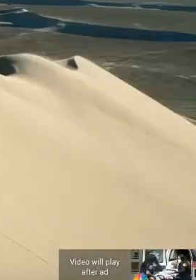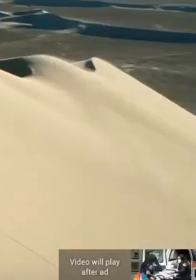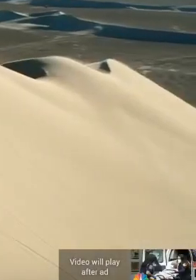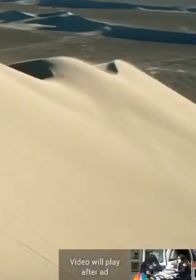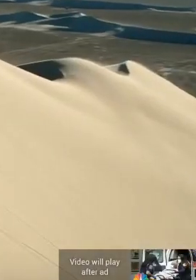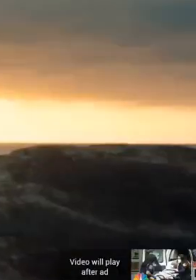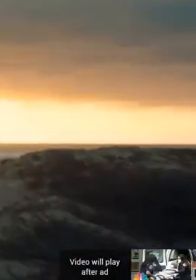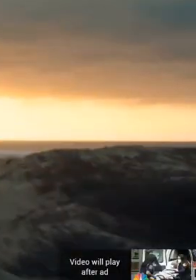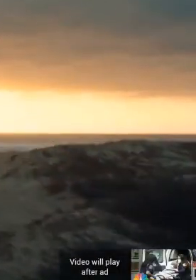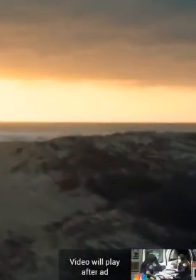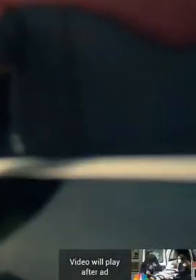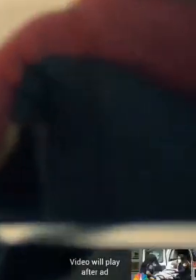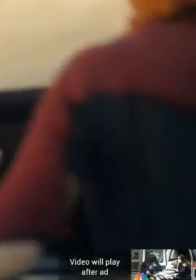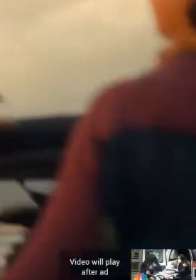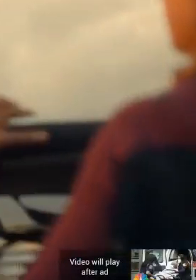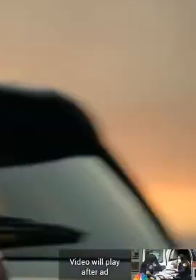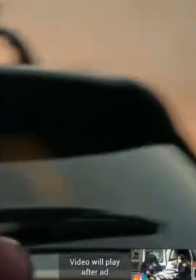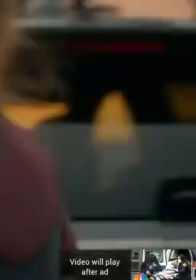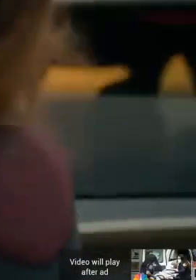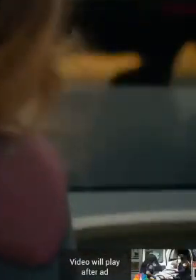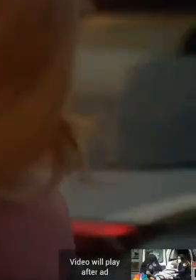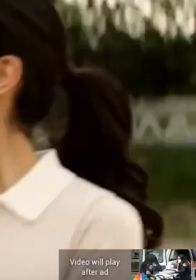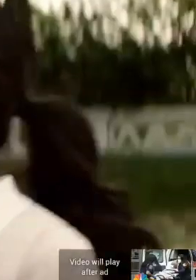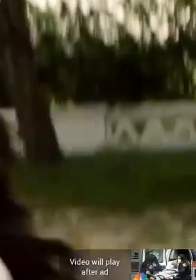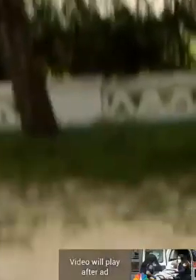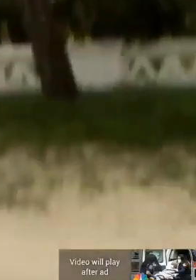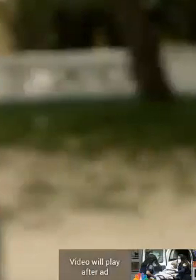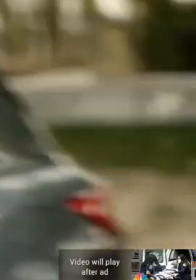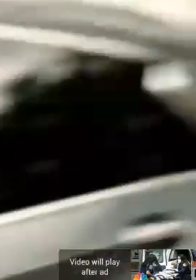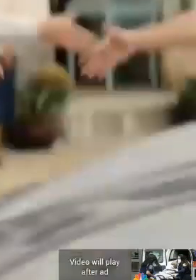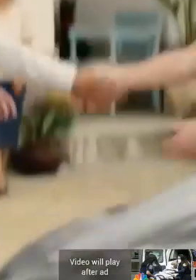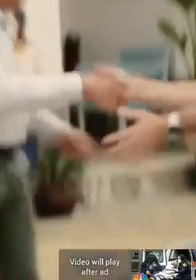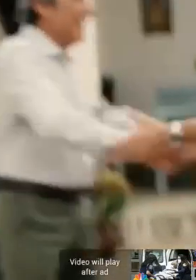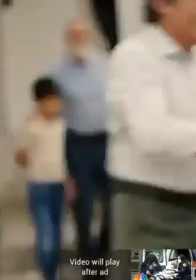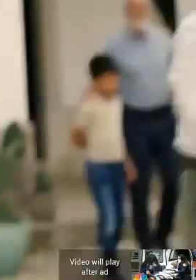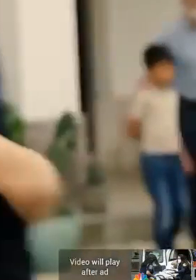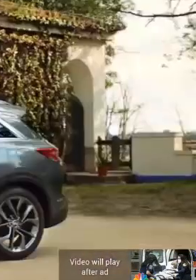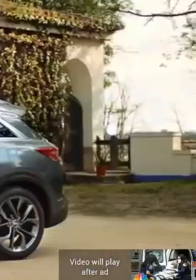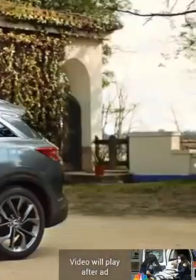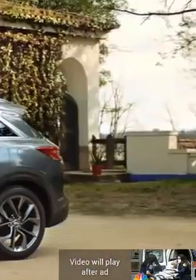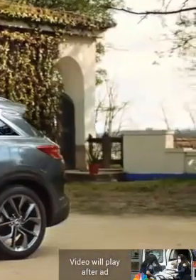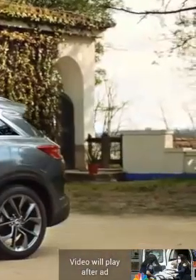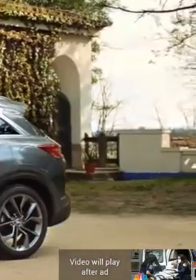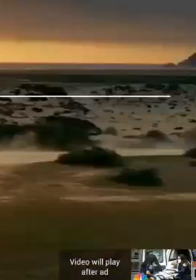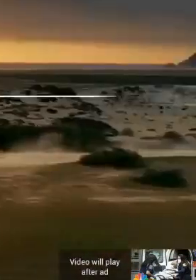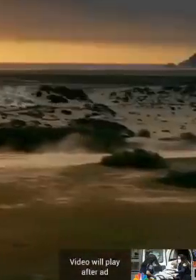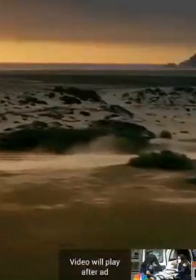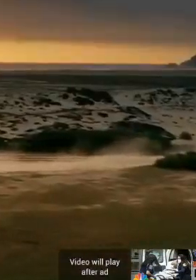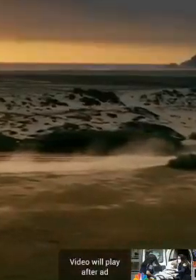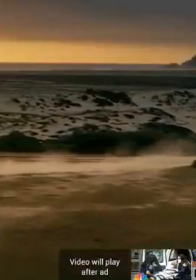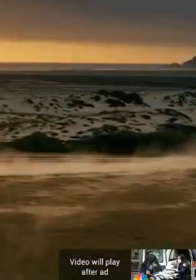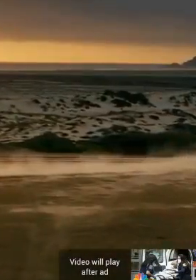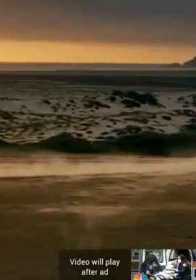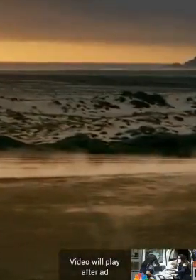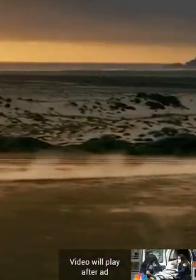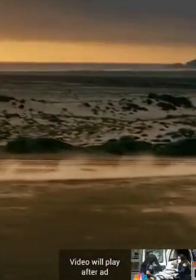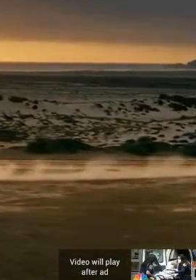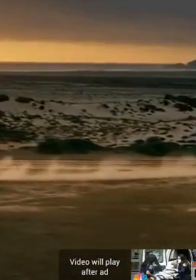It's a new kind of summer, but it's still summer. Go. Seize it with Infinity